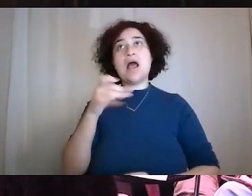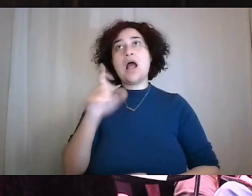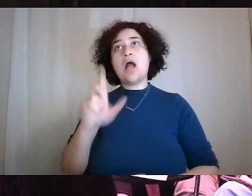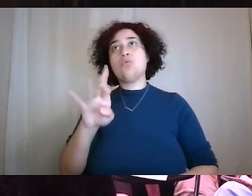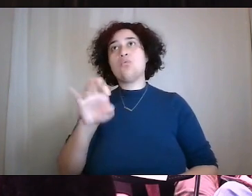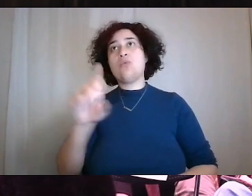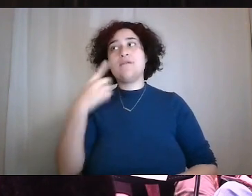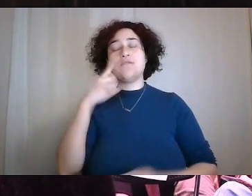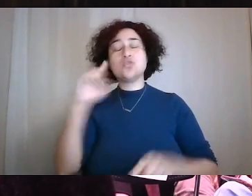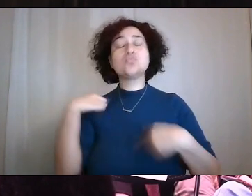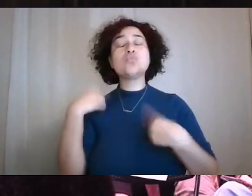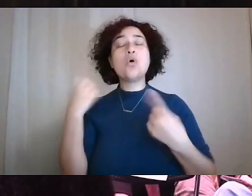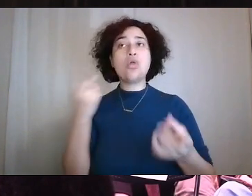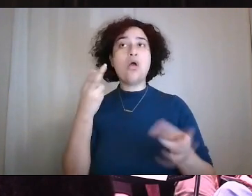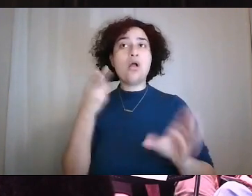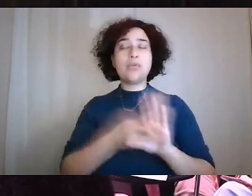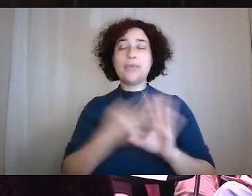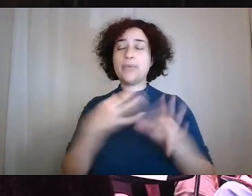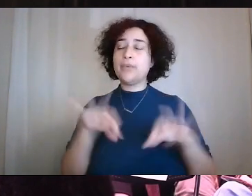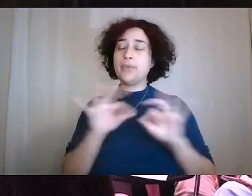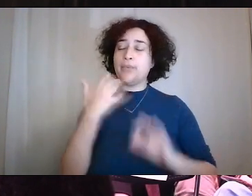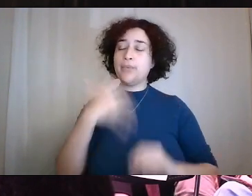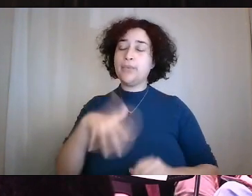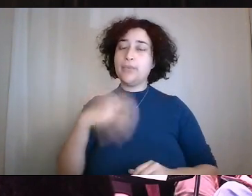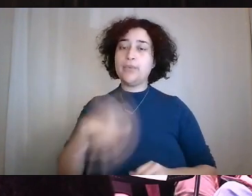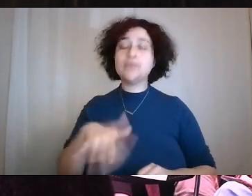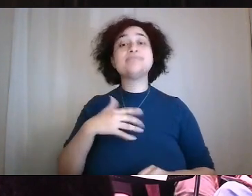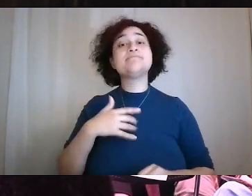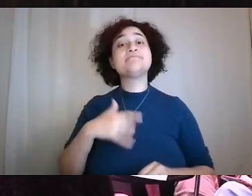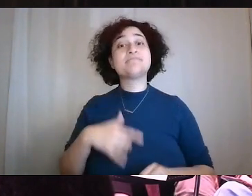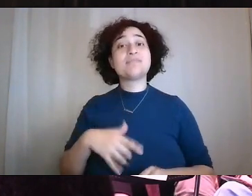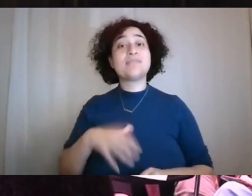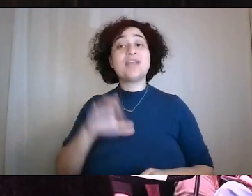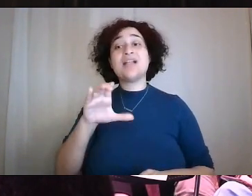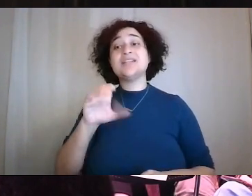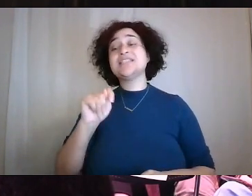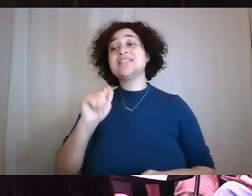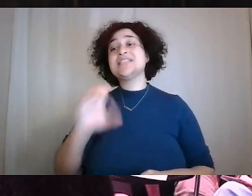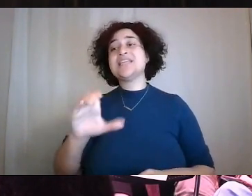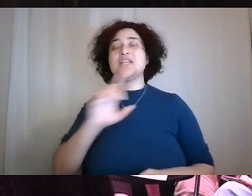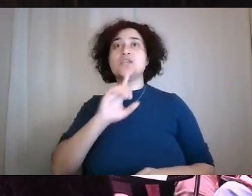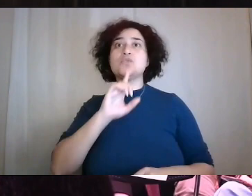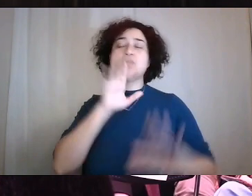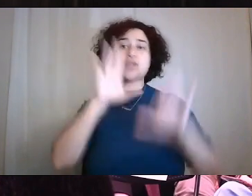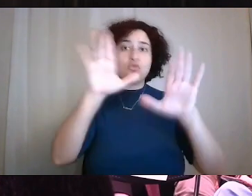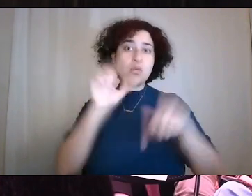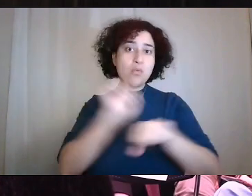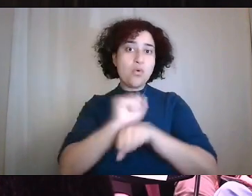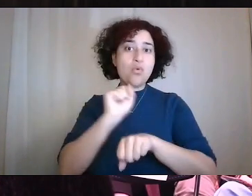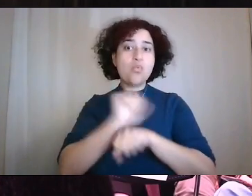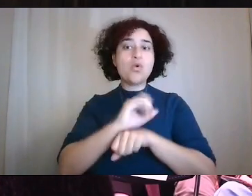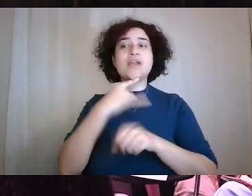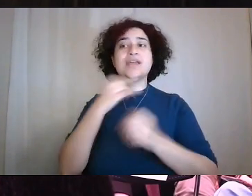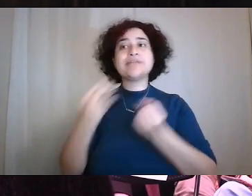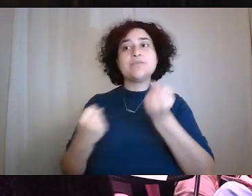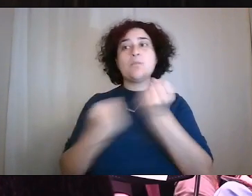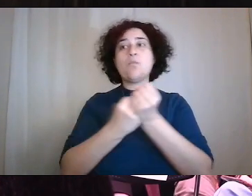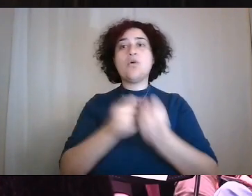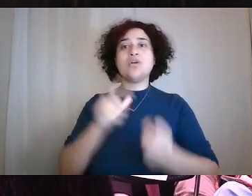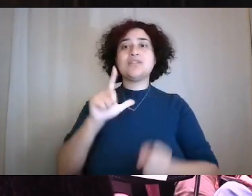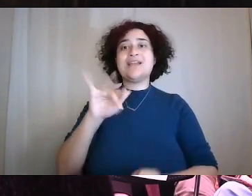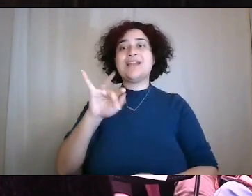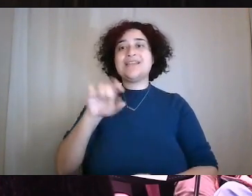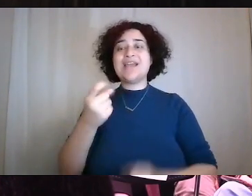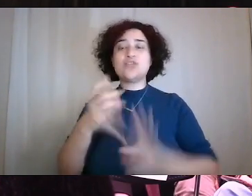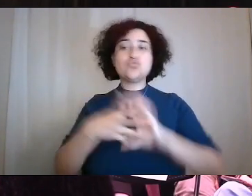The Latinx Theater Commons really does do incredible work. It amplifies Latinx stories and voices in theater. So thank you for all that you